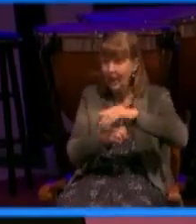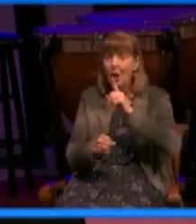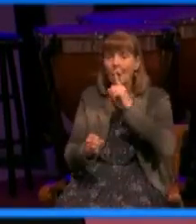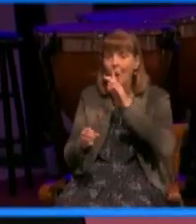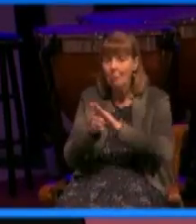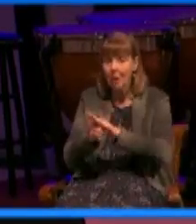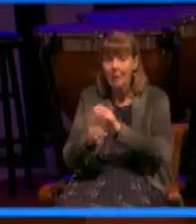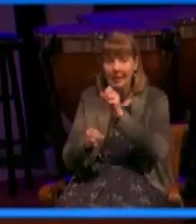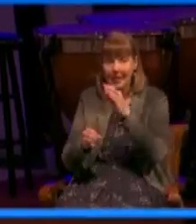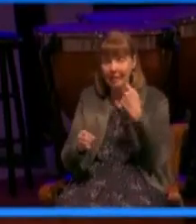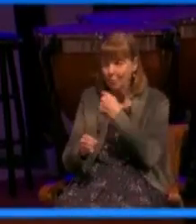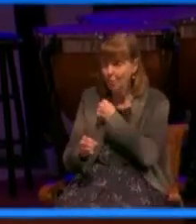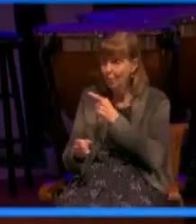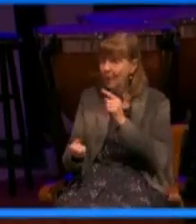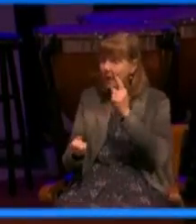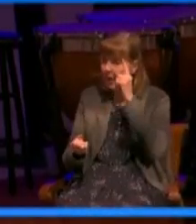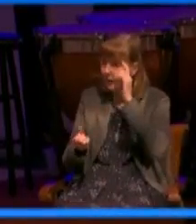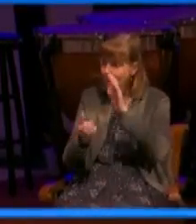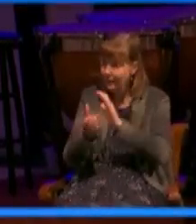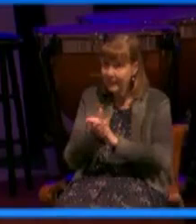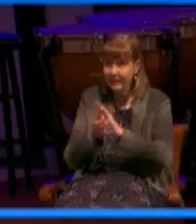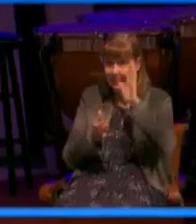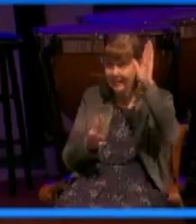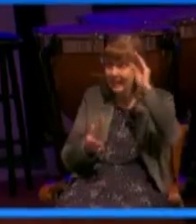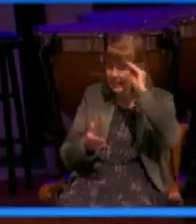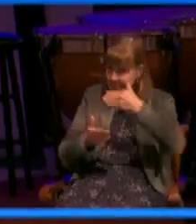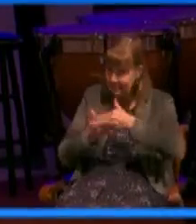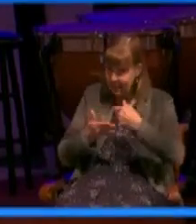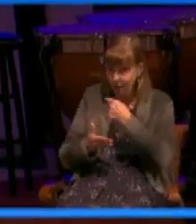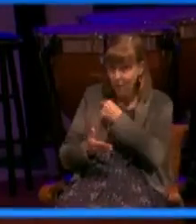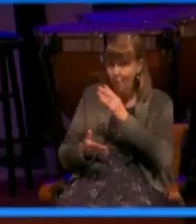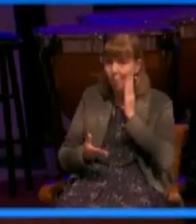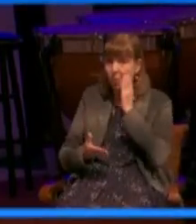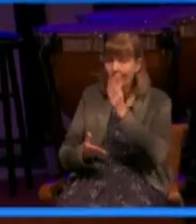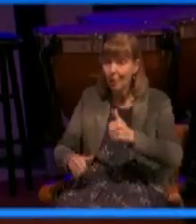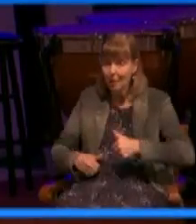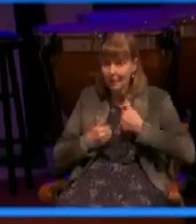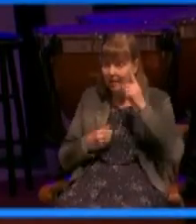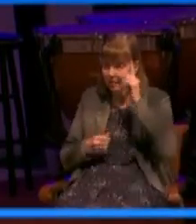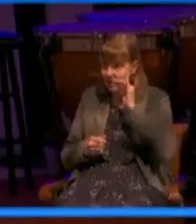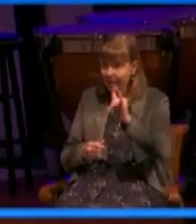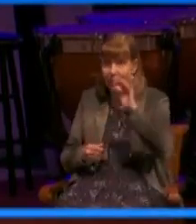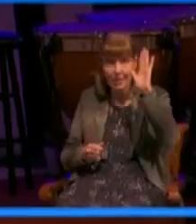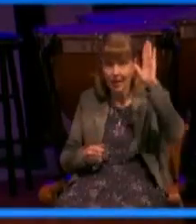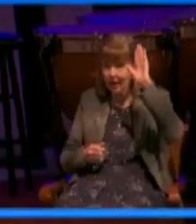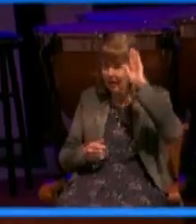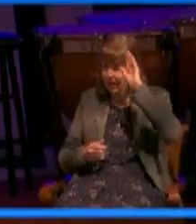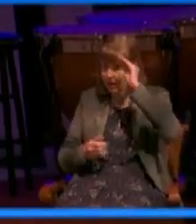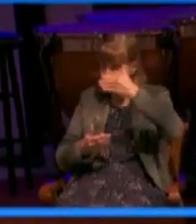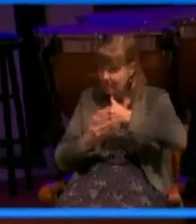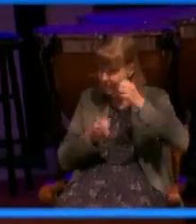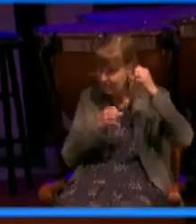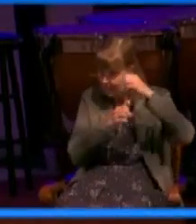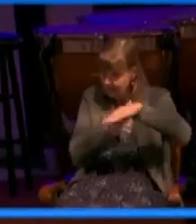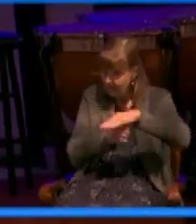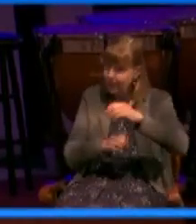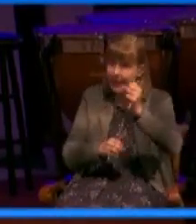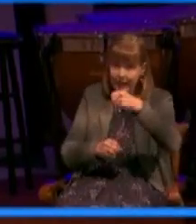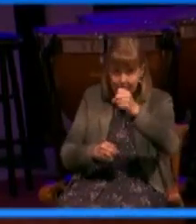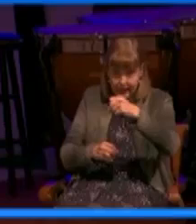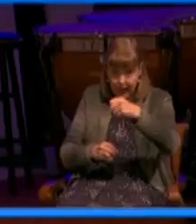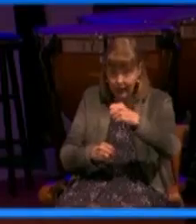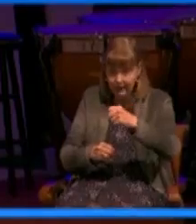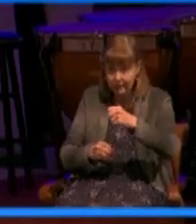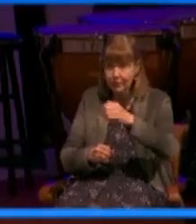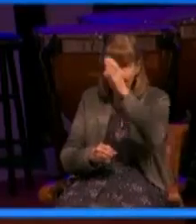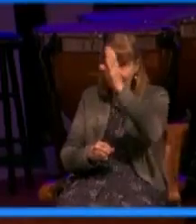son, we will have everlasting life. Did he not send his son? Of course he did. Did his son not die on the cross like he said he would? Of course he